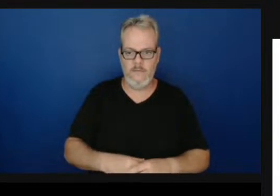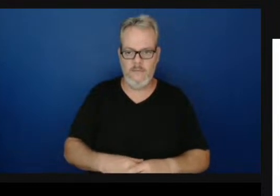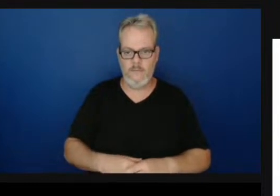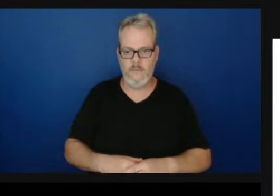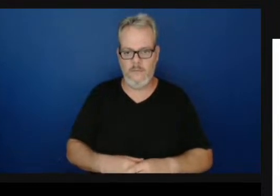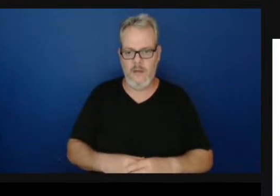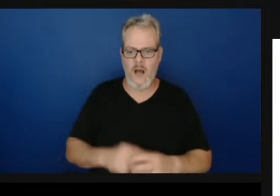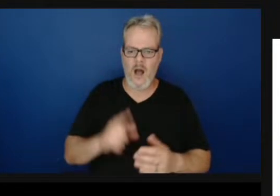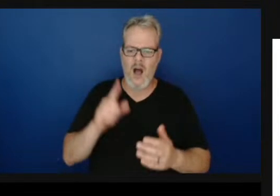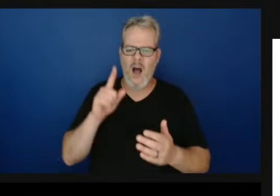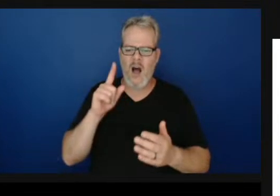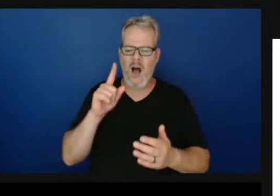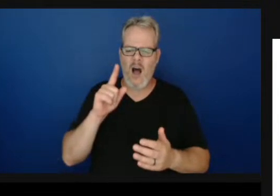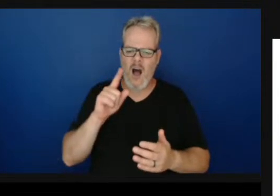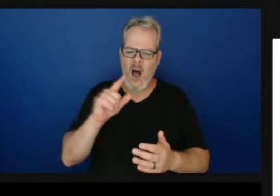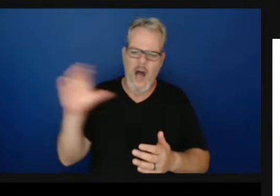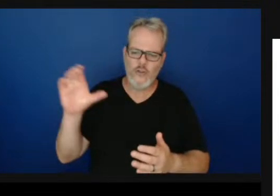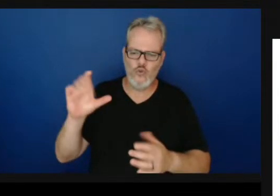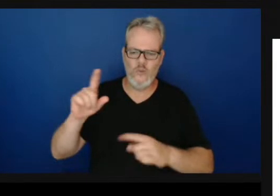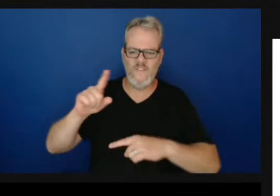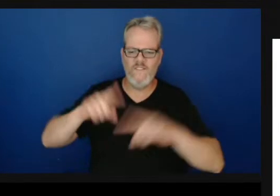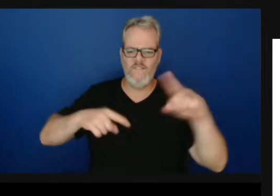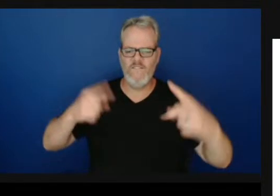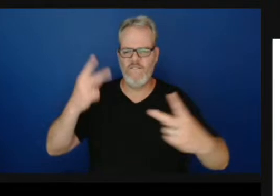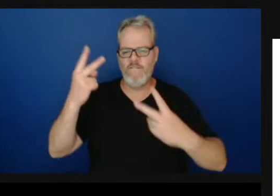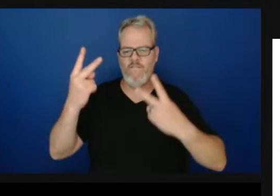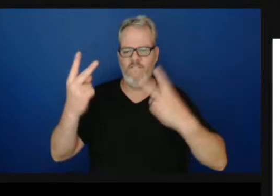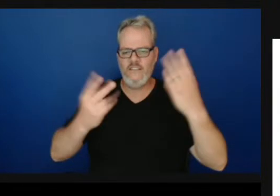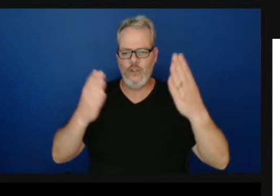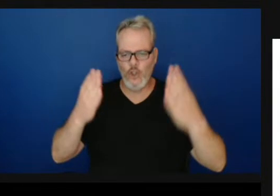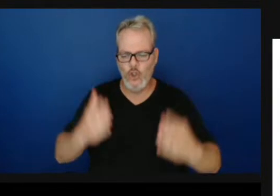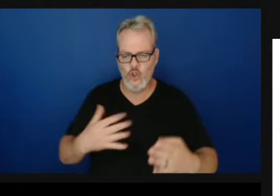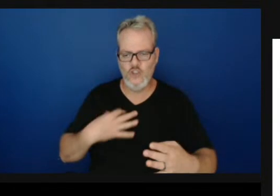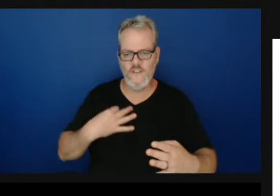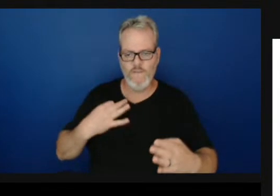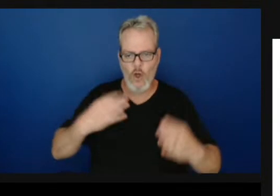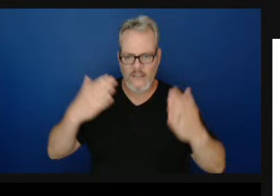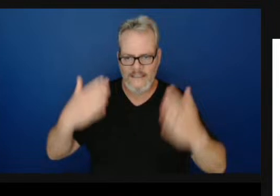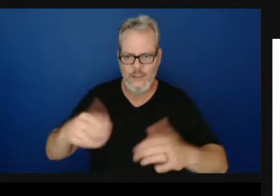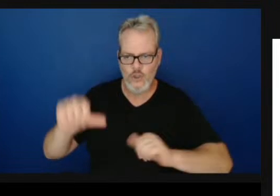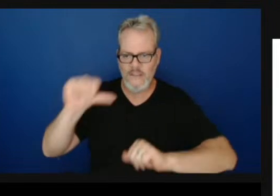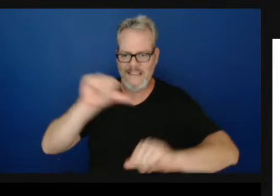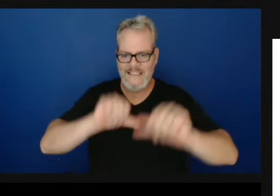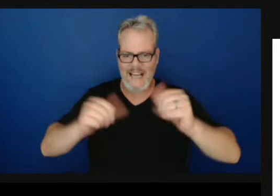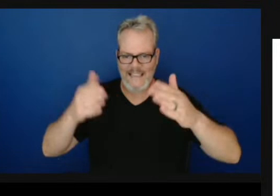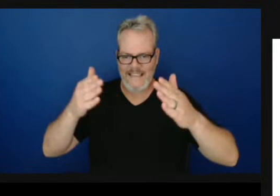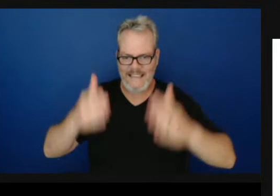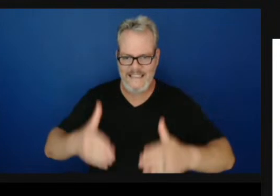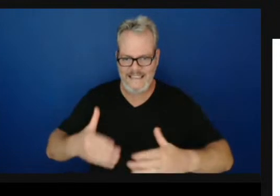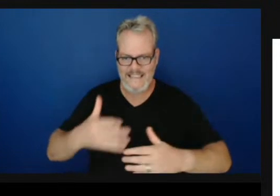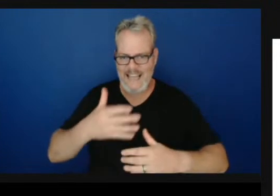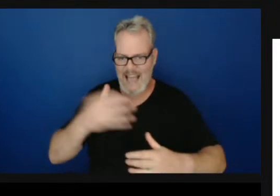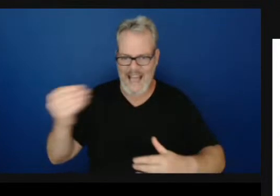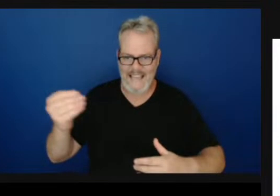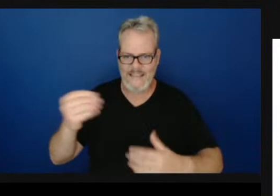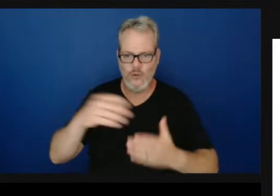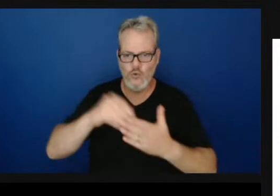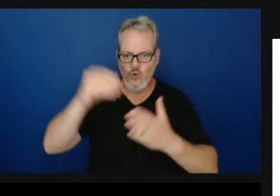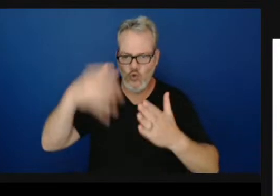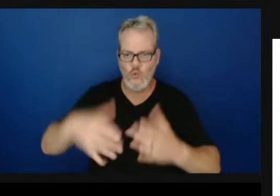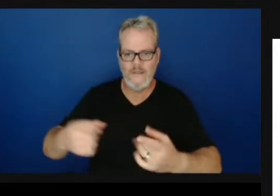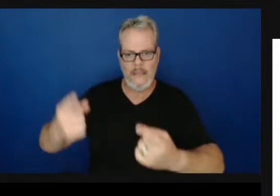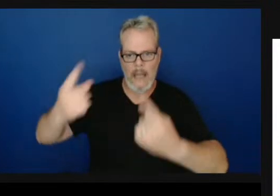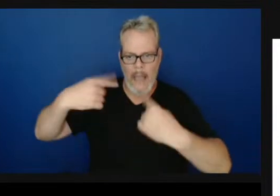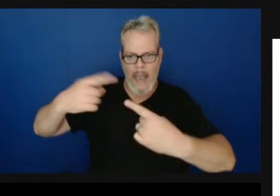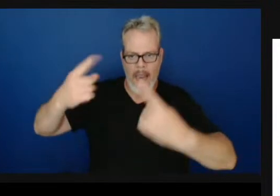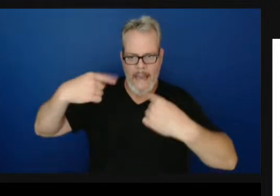Hundreds of volunteers and visiting scientists from around the world, as well as countless students, came to HVO to learn about and